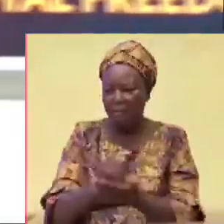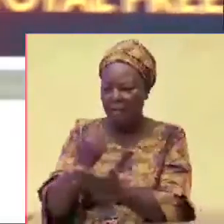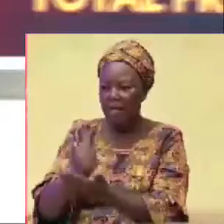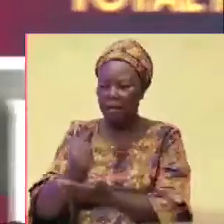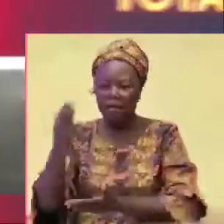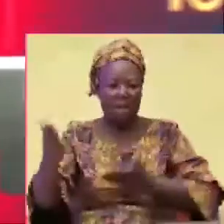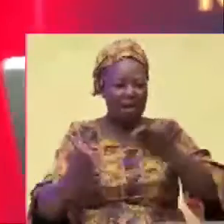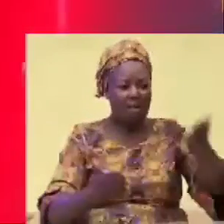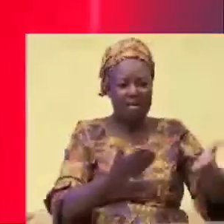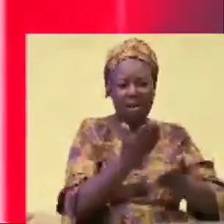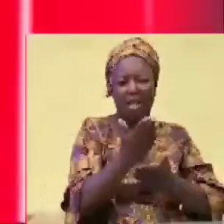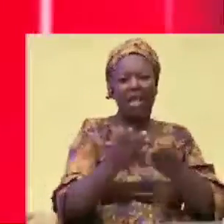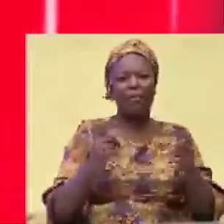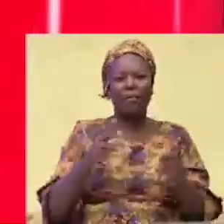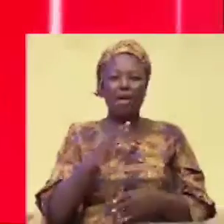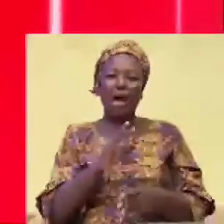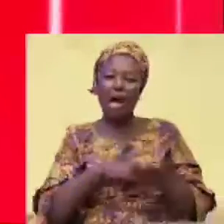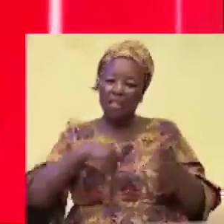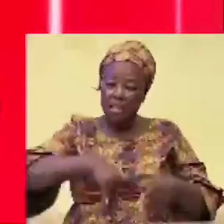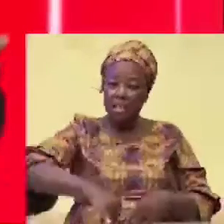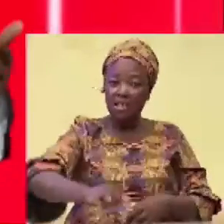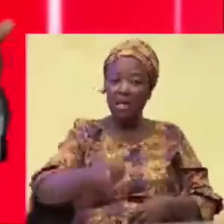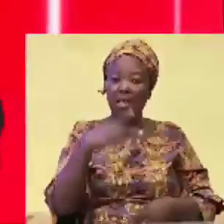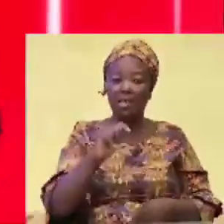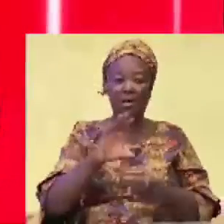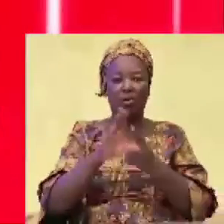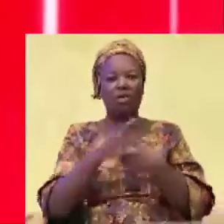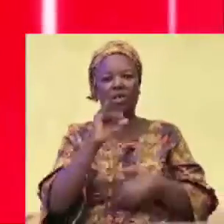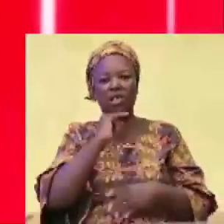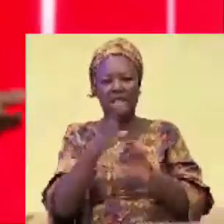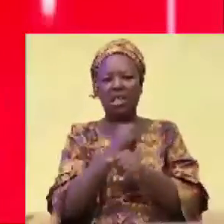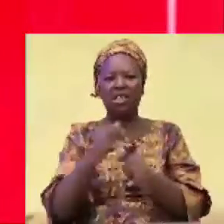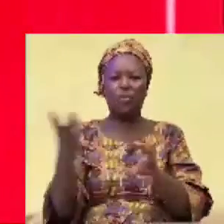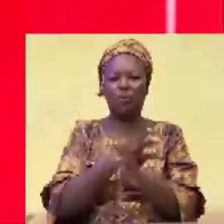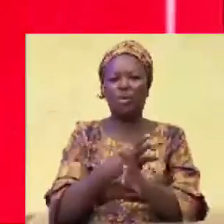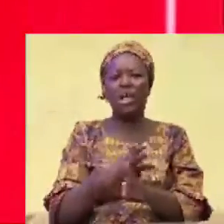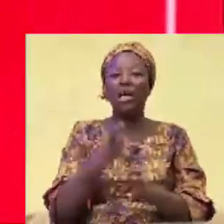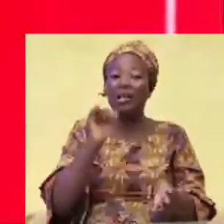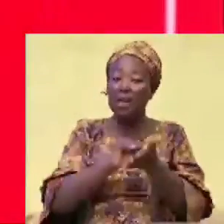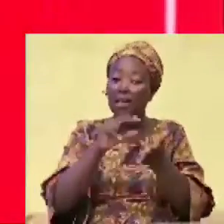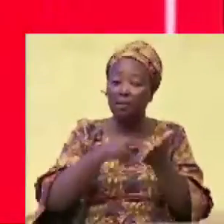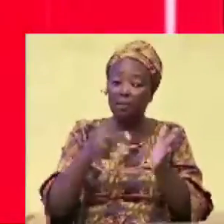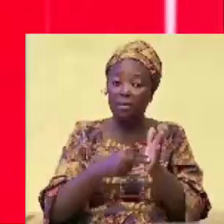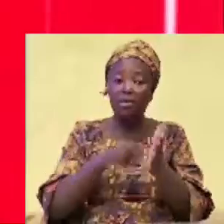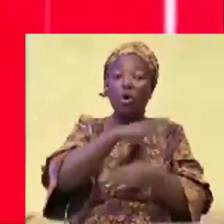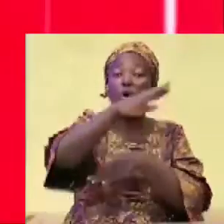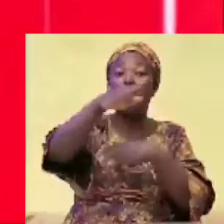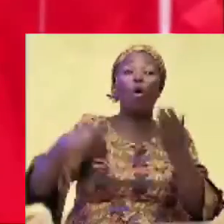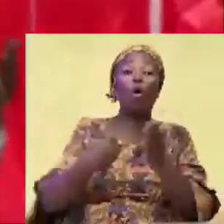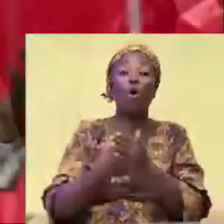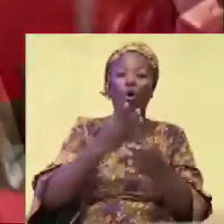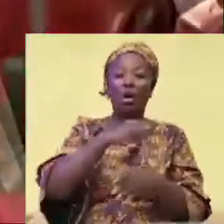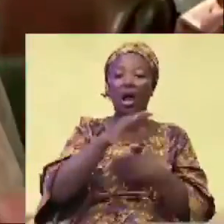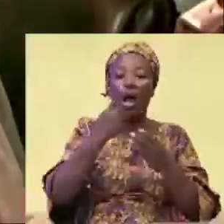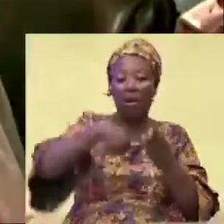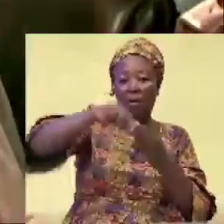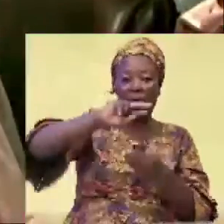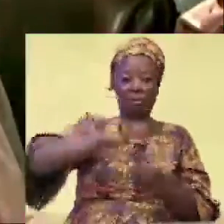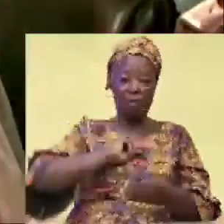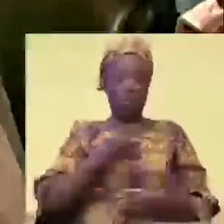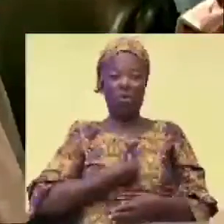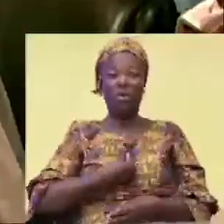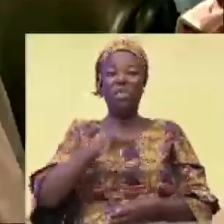help there. And yet, the condition is getting worse. That means